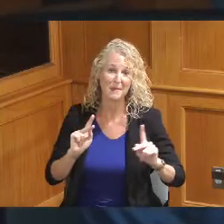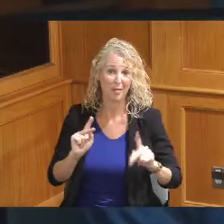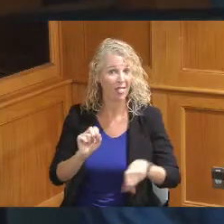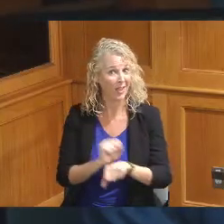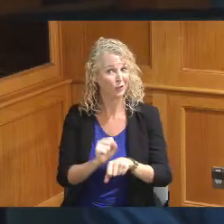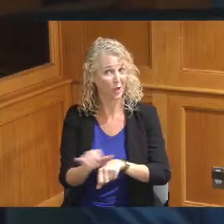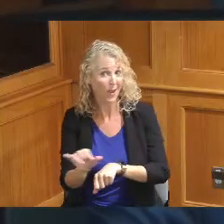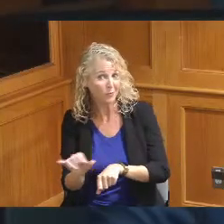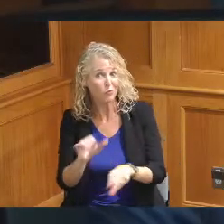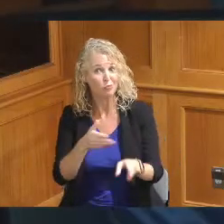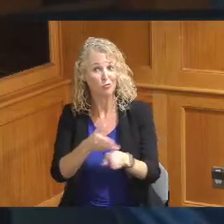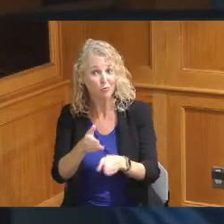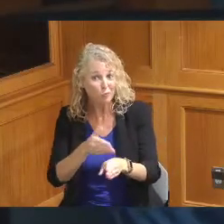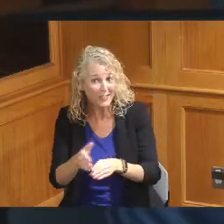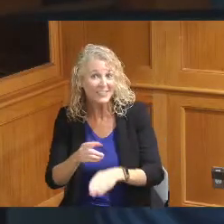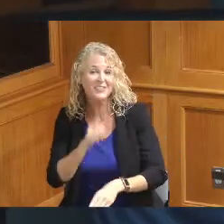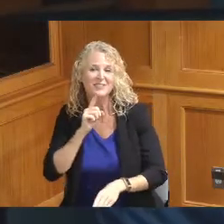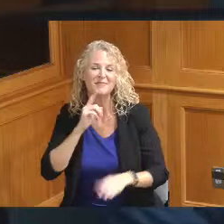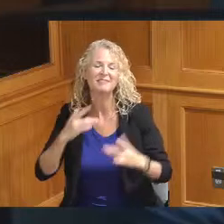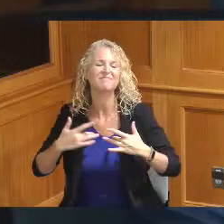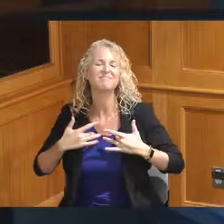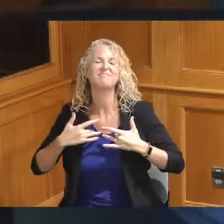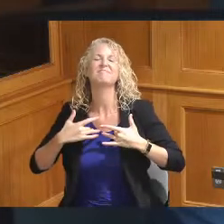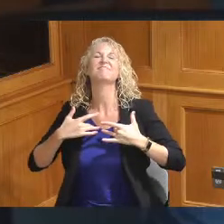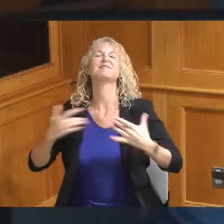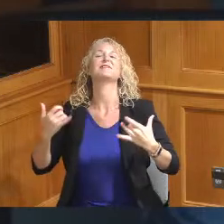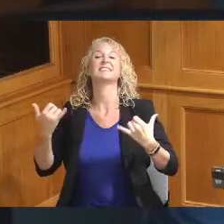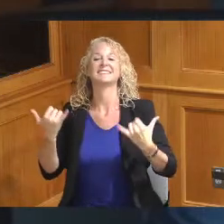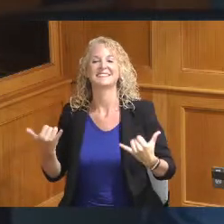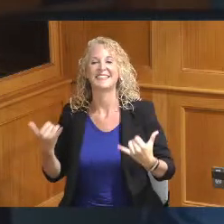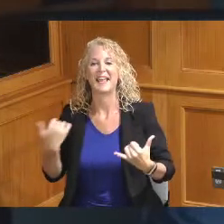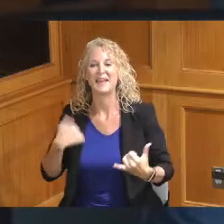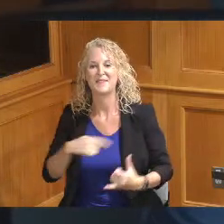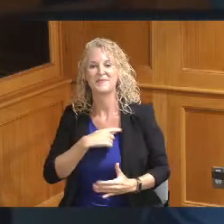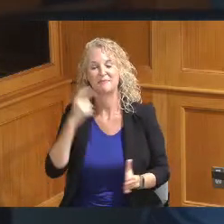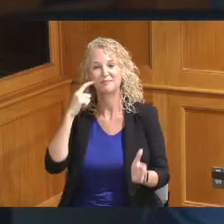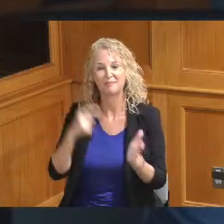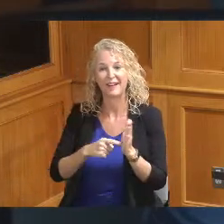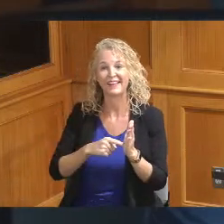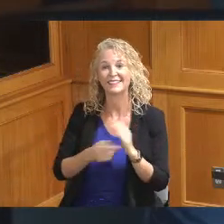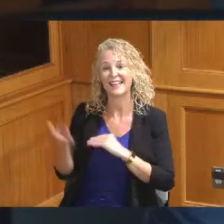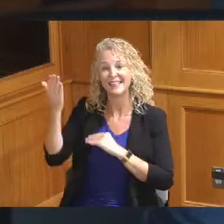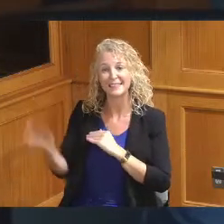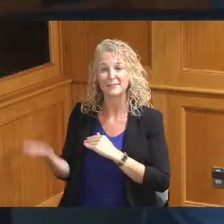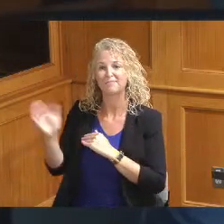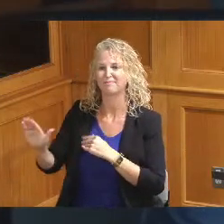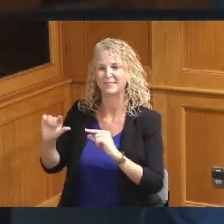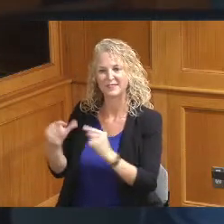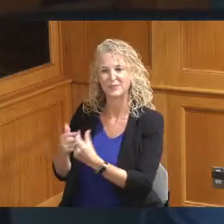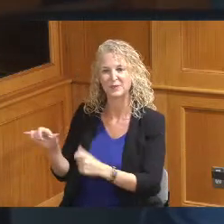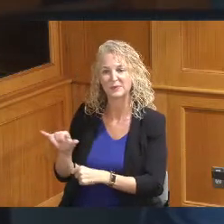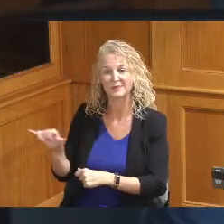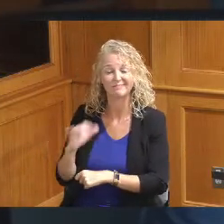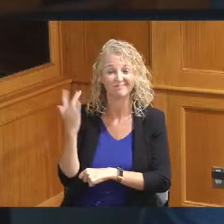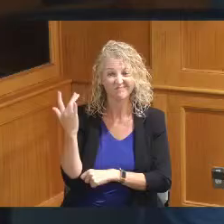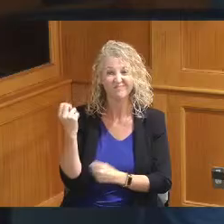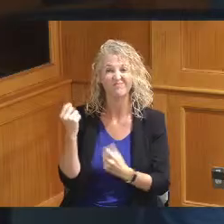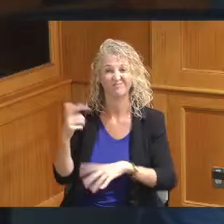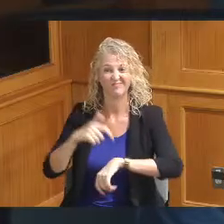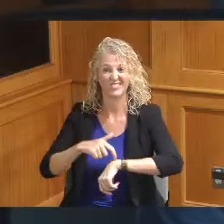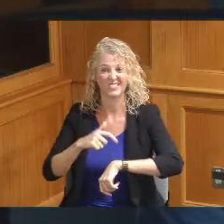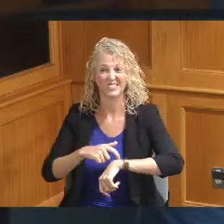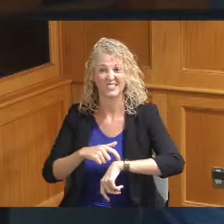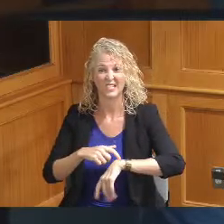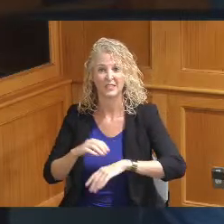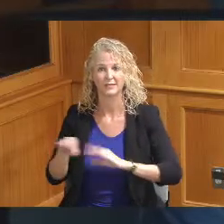and careers. And I'm so happy that we're able to highlight him and the cadets because a lot of times when all